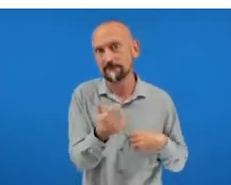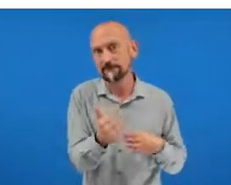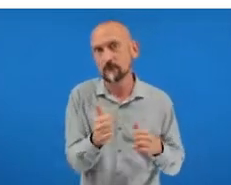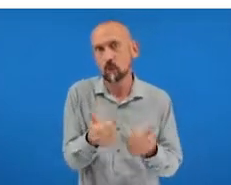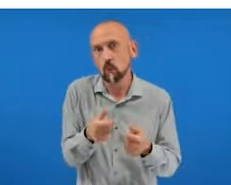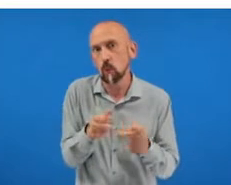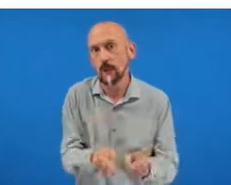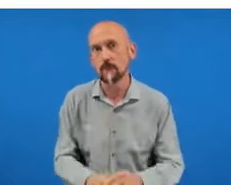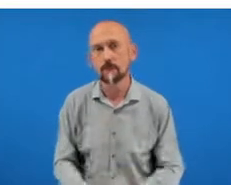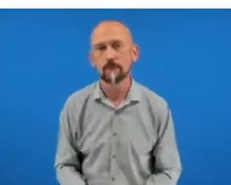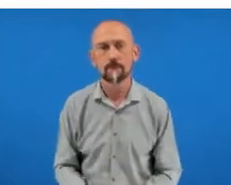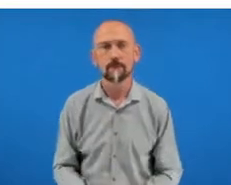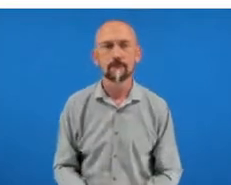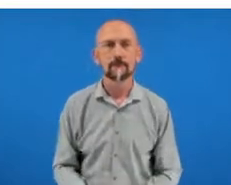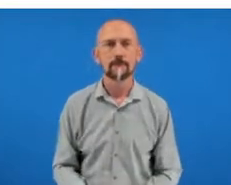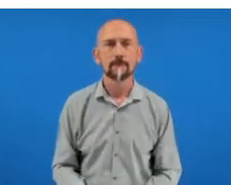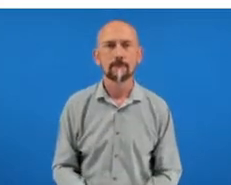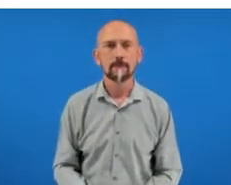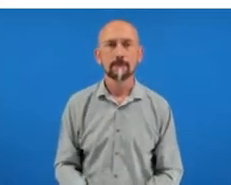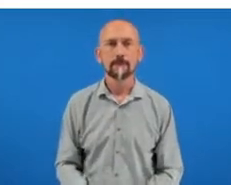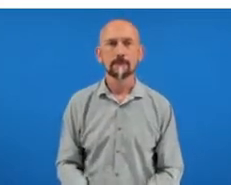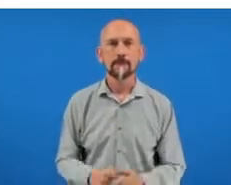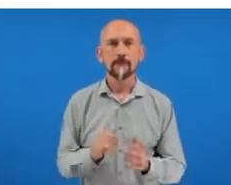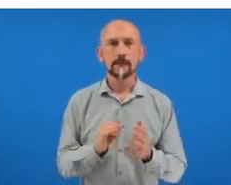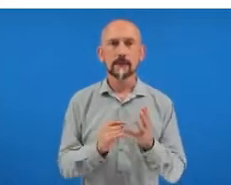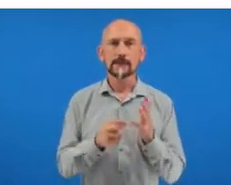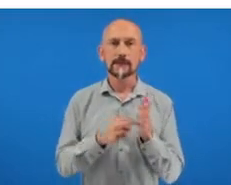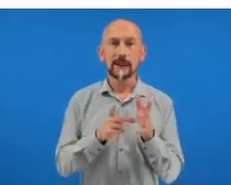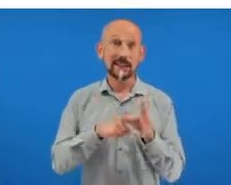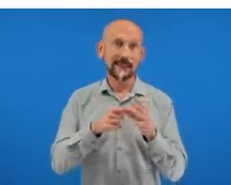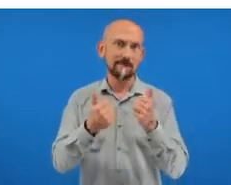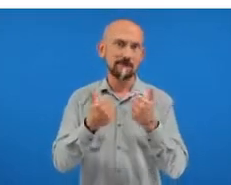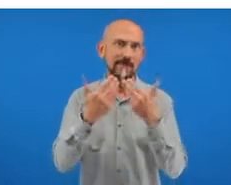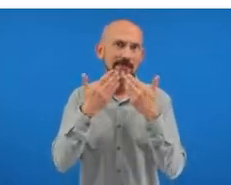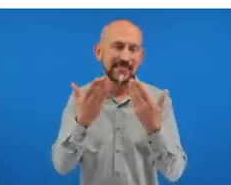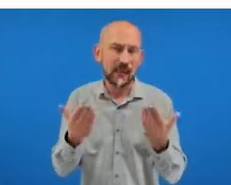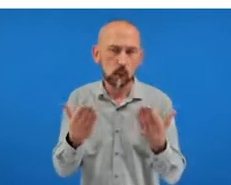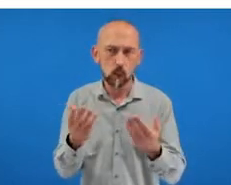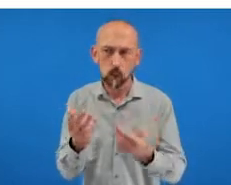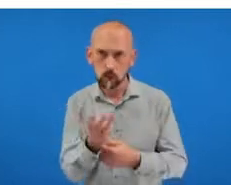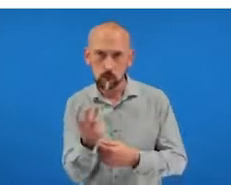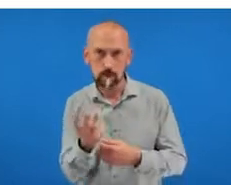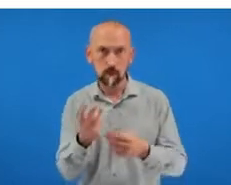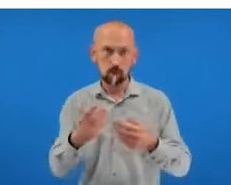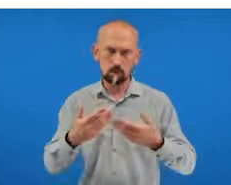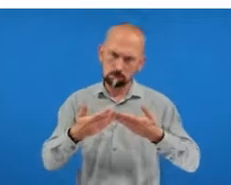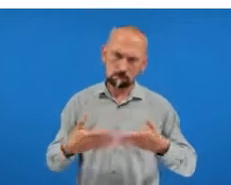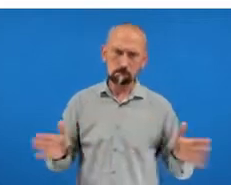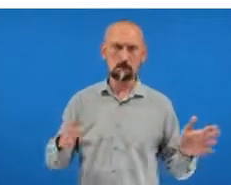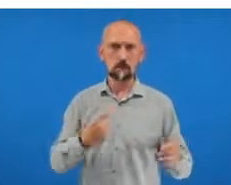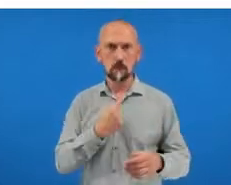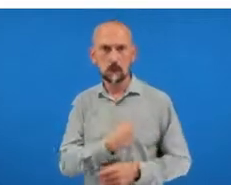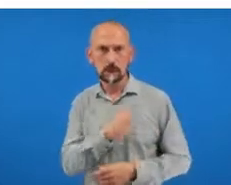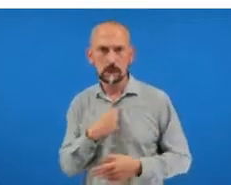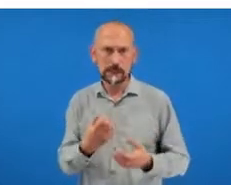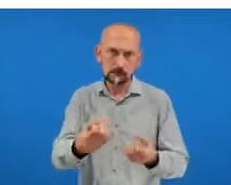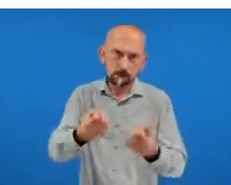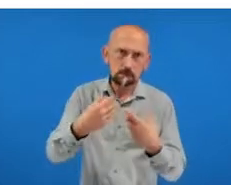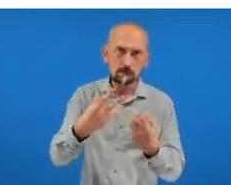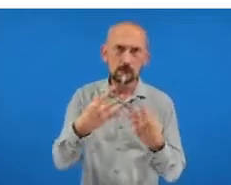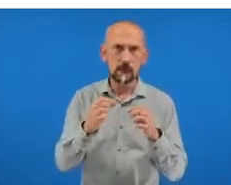Thank you, everybody, for your honesty and your authenticity in each one of your